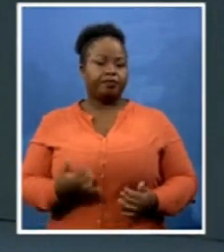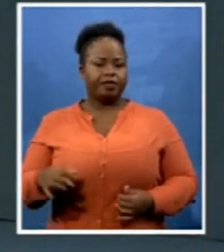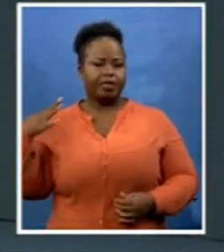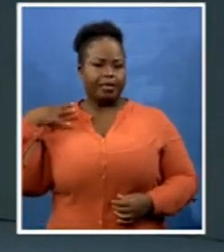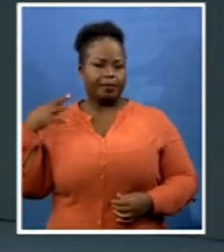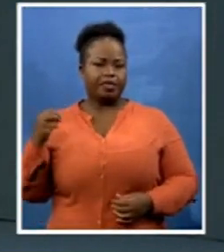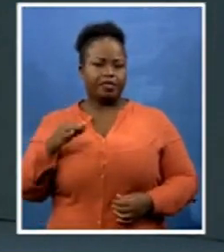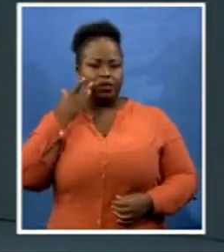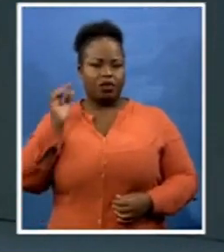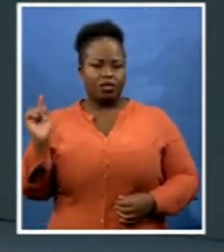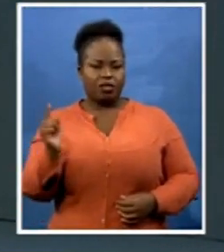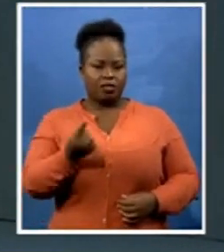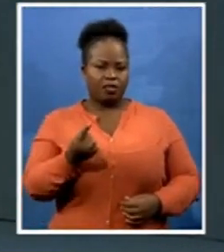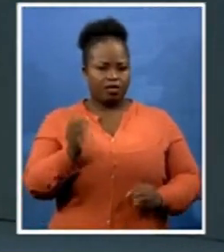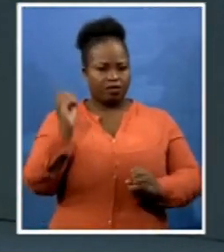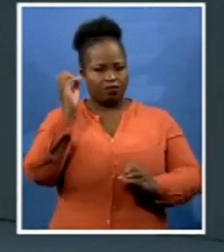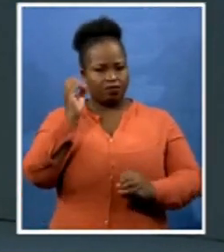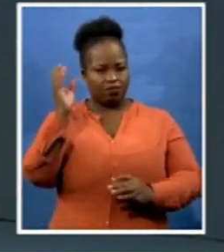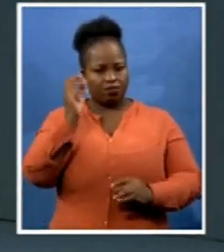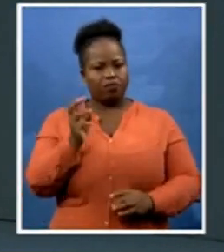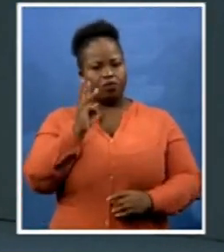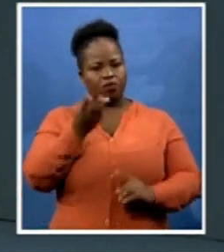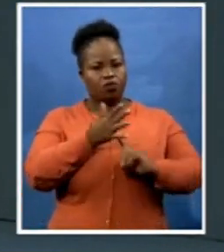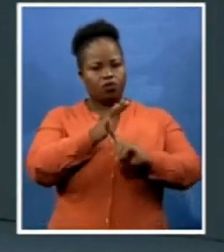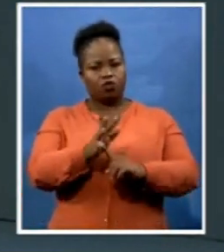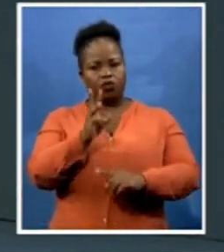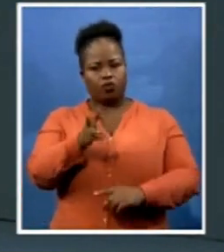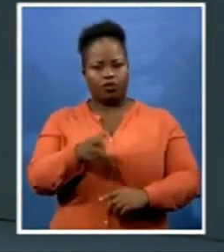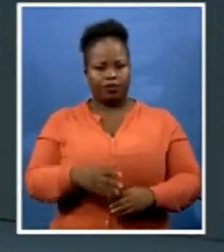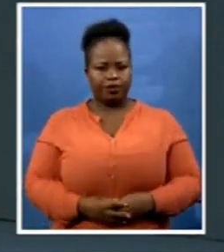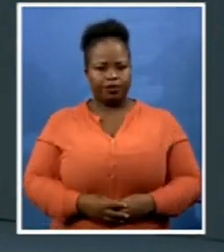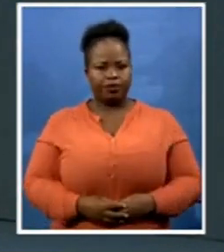visit as soon as he is there and the activities that he will undergo today.